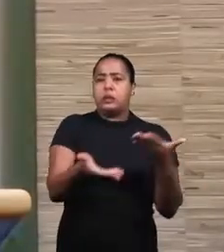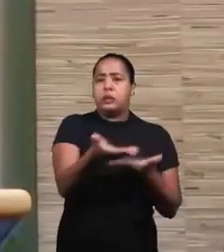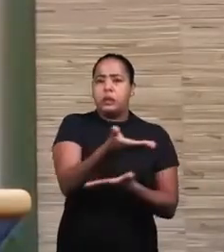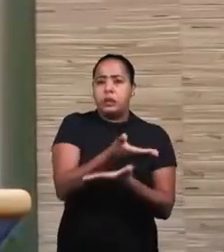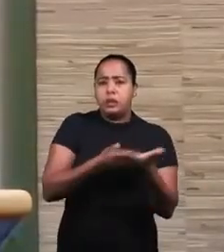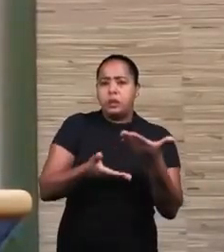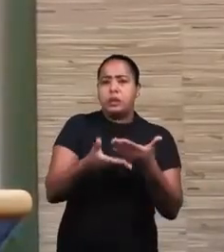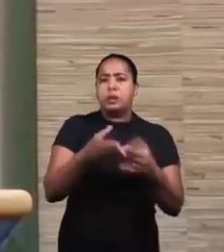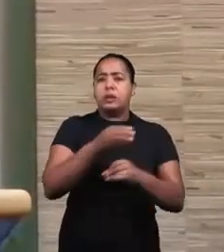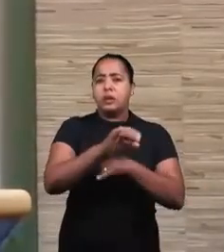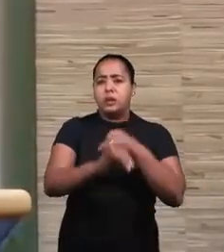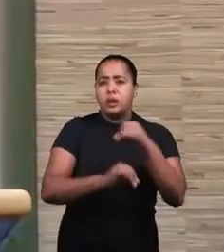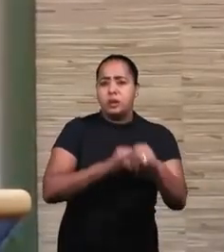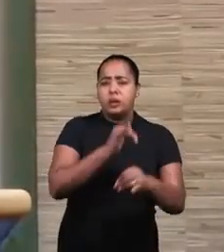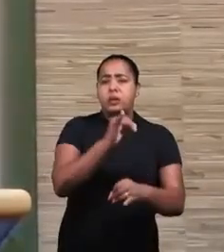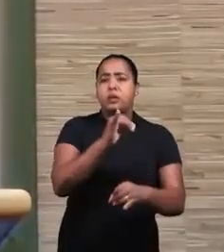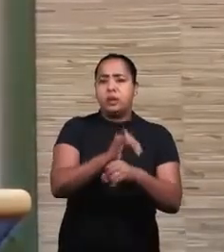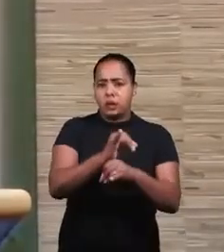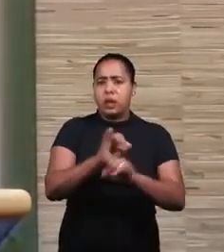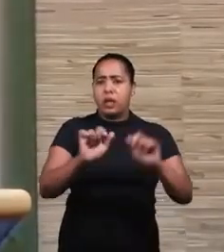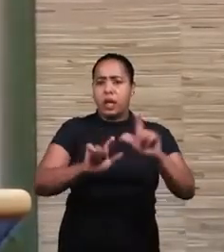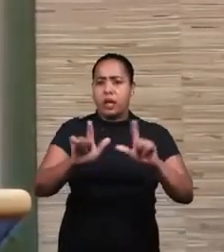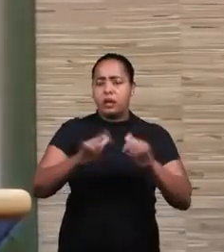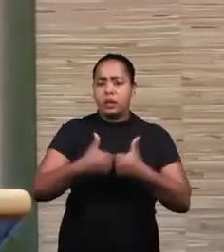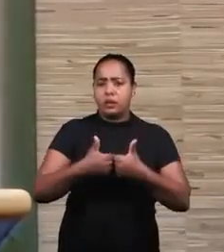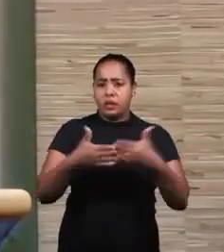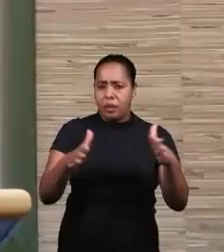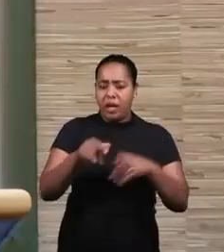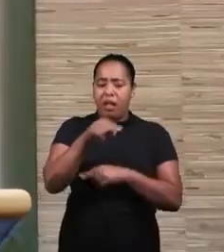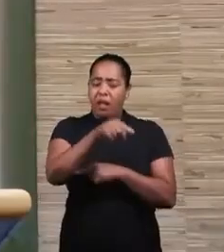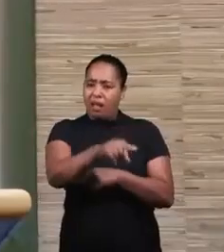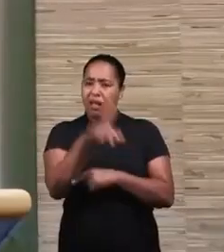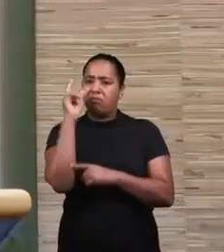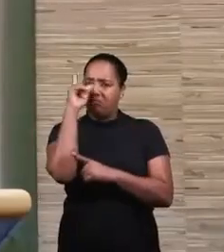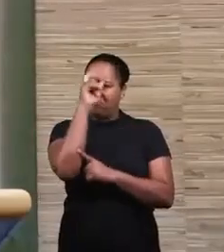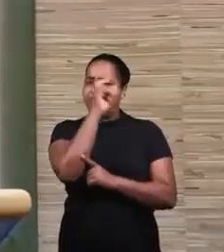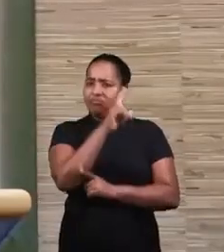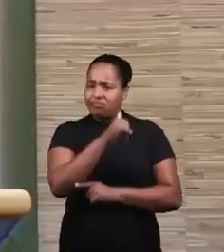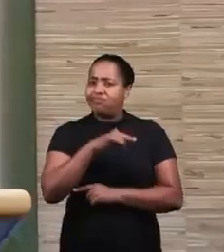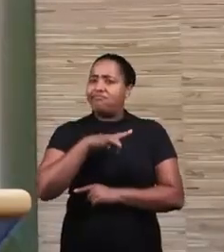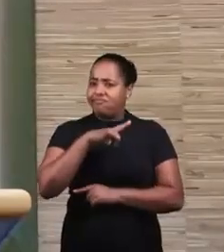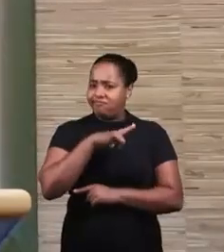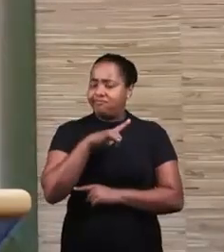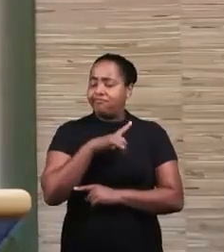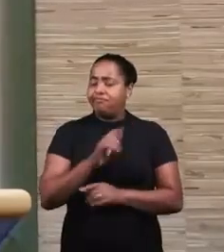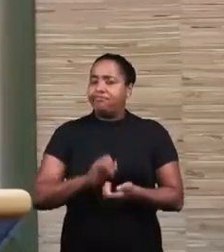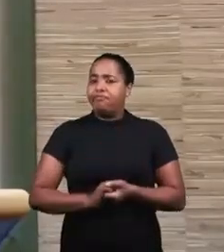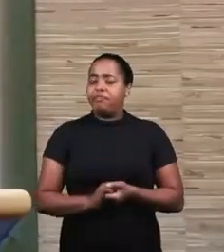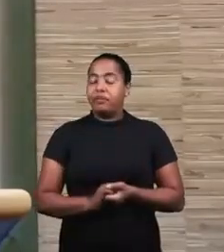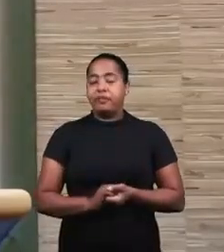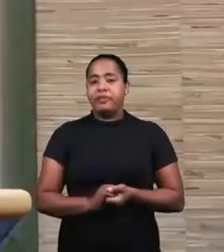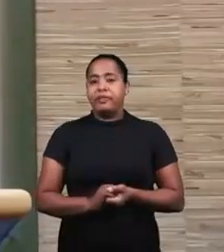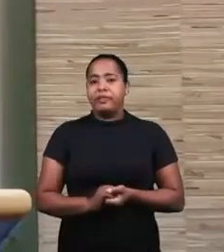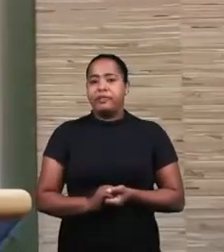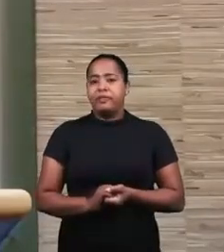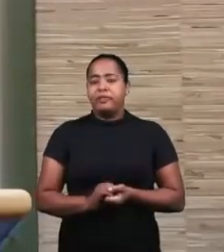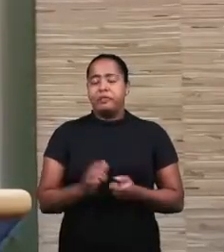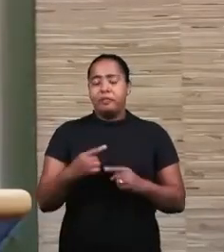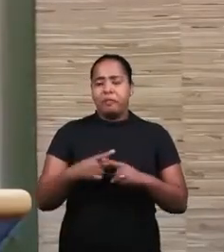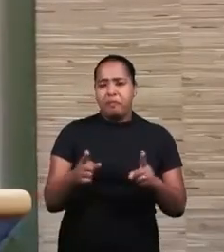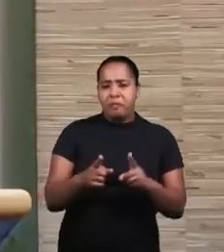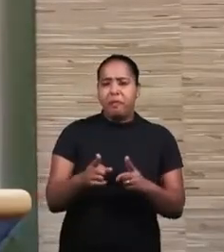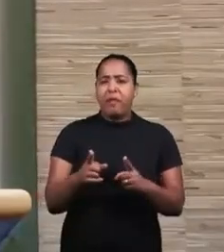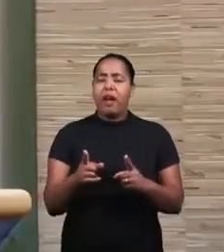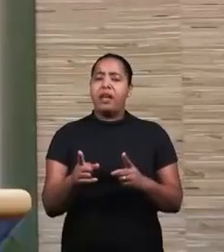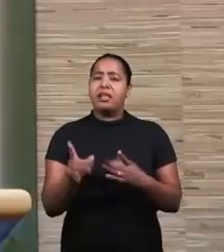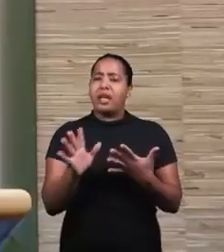and open TV. There are difficulties in the area. But on the other hand, on a daily basis, they receive the services